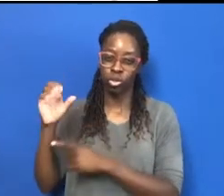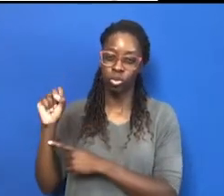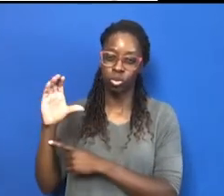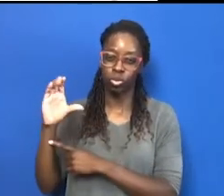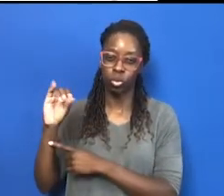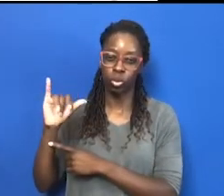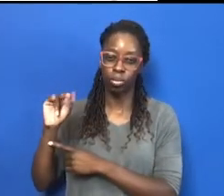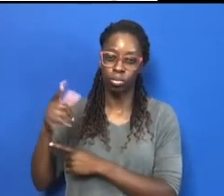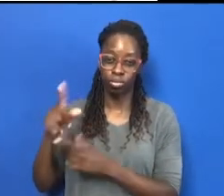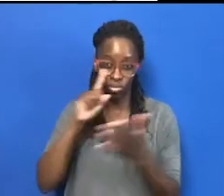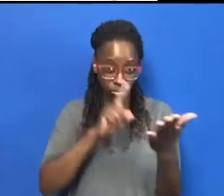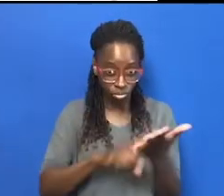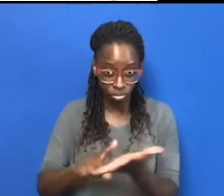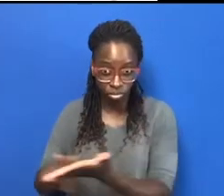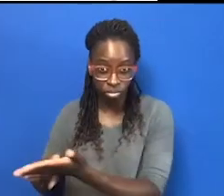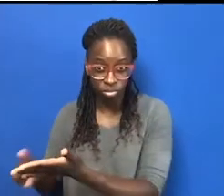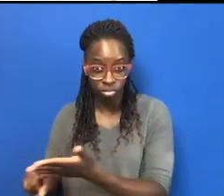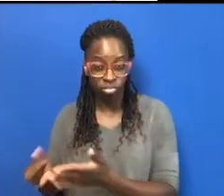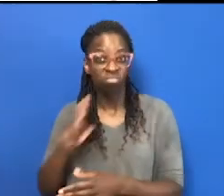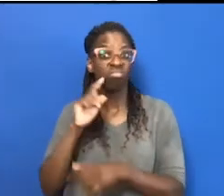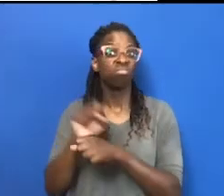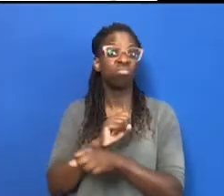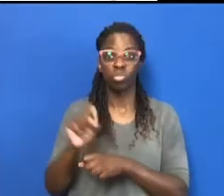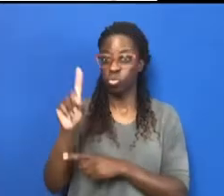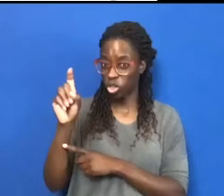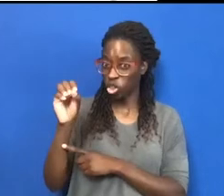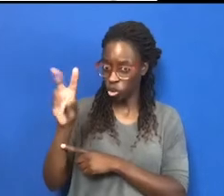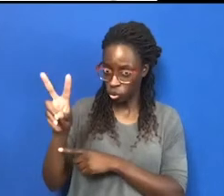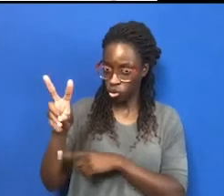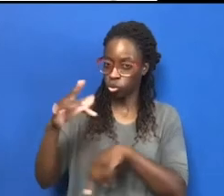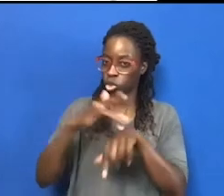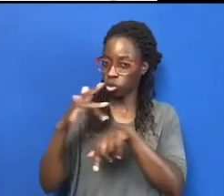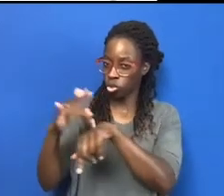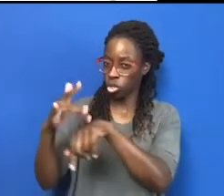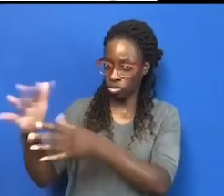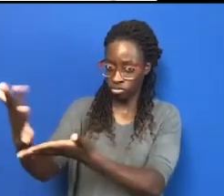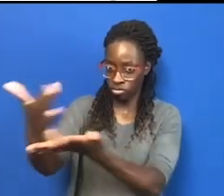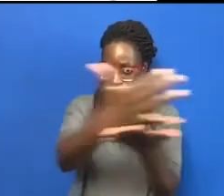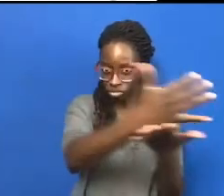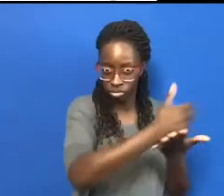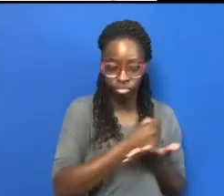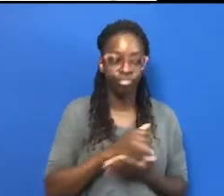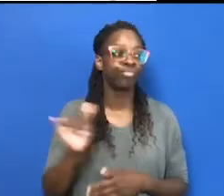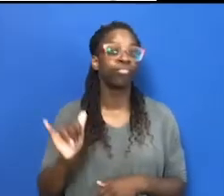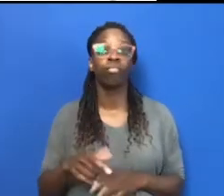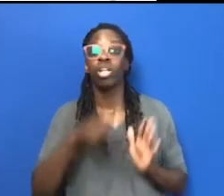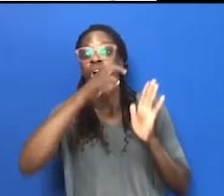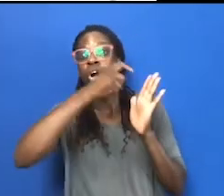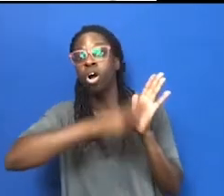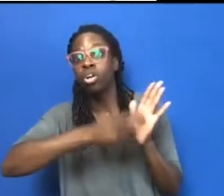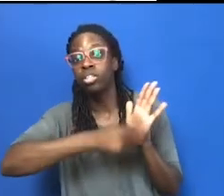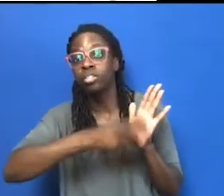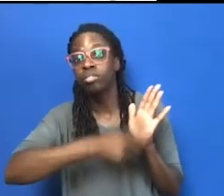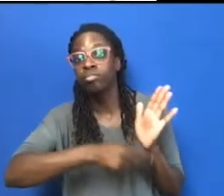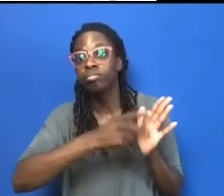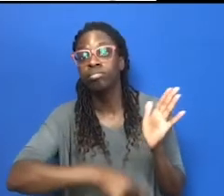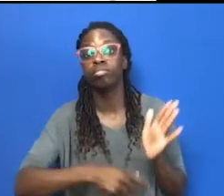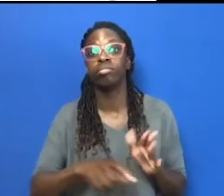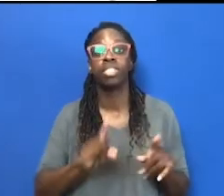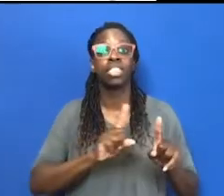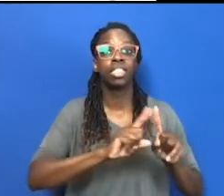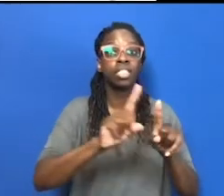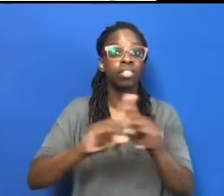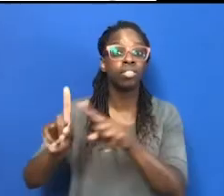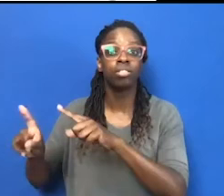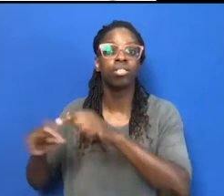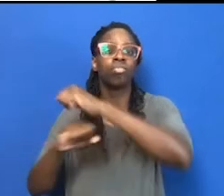as databases, journals, foundation reports, and others, each with a set of 20 different search